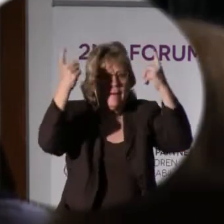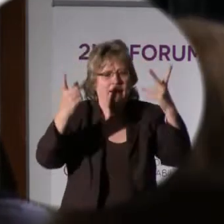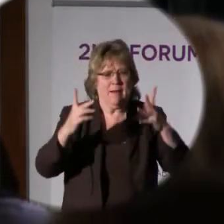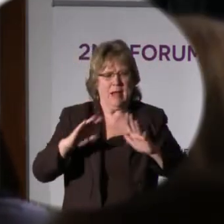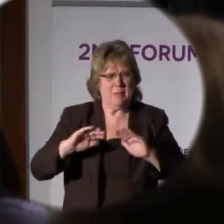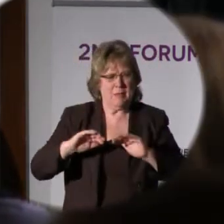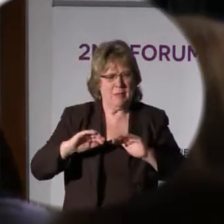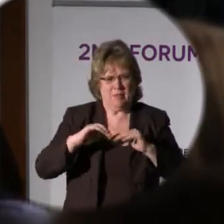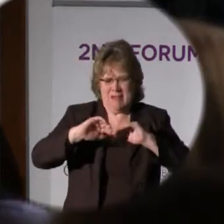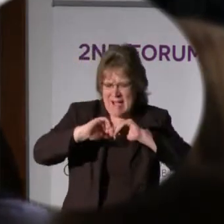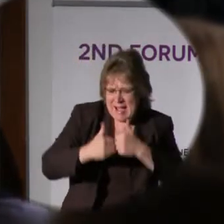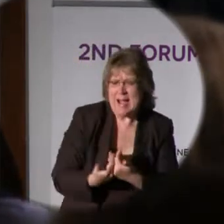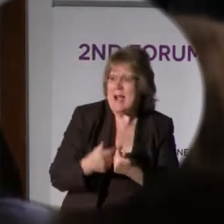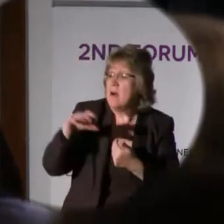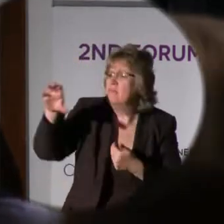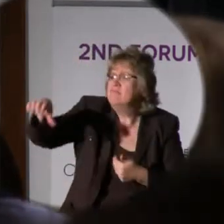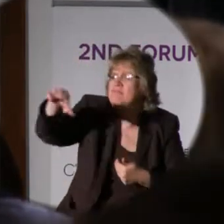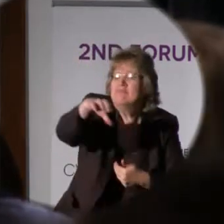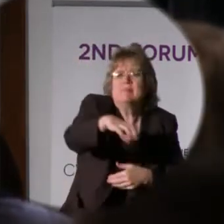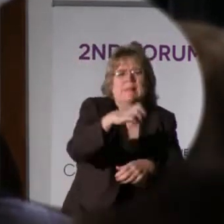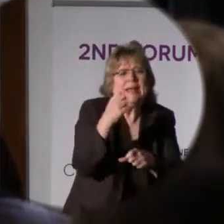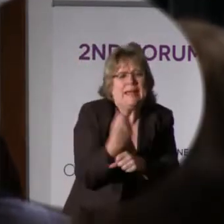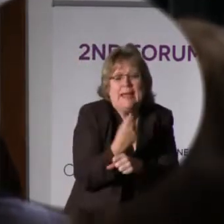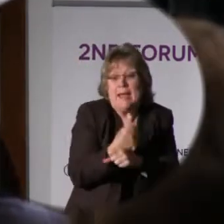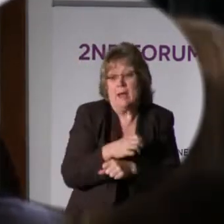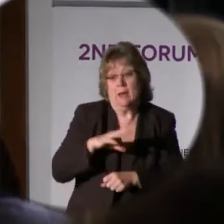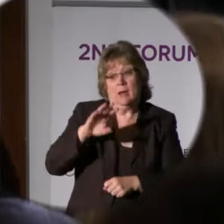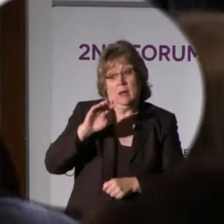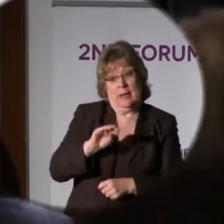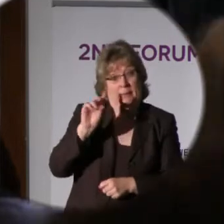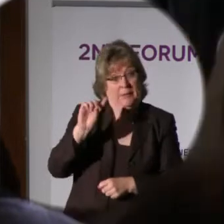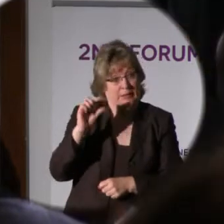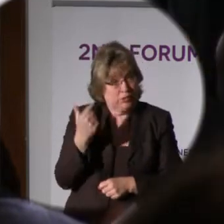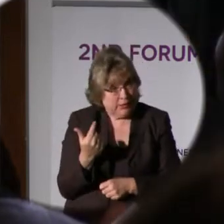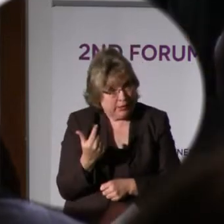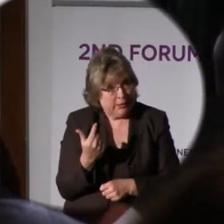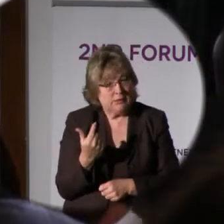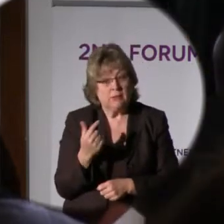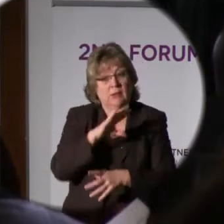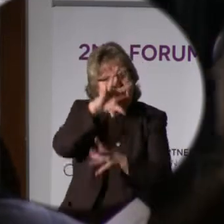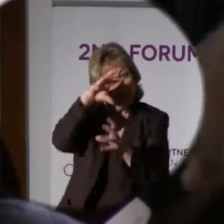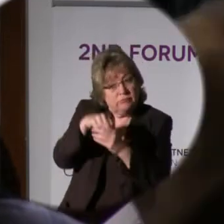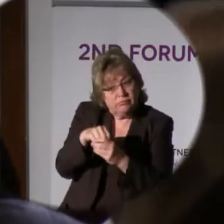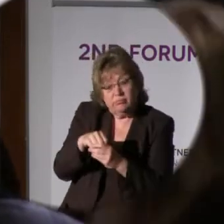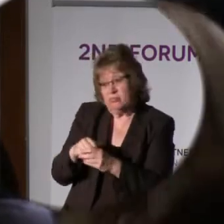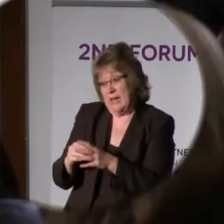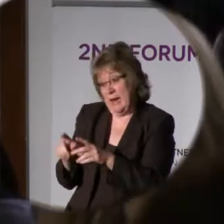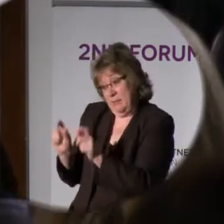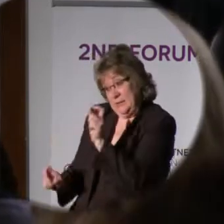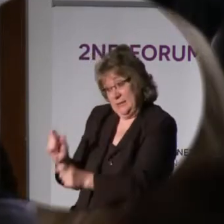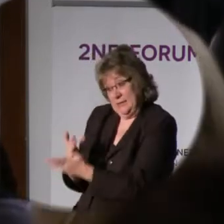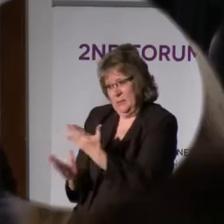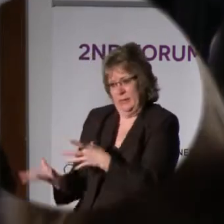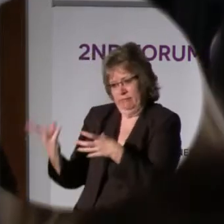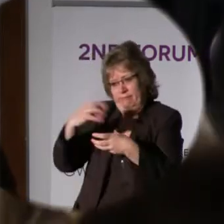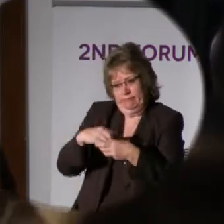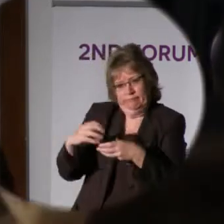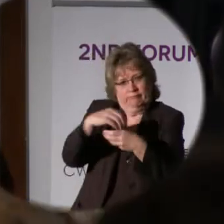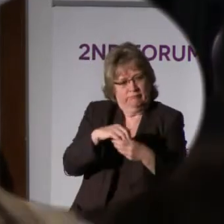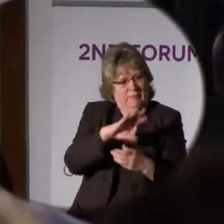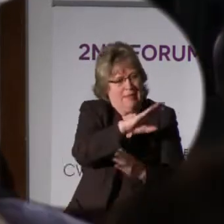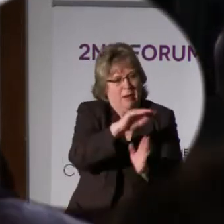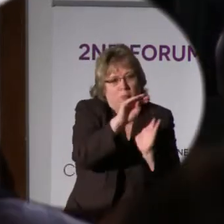is that our Millennium Development Goals and domestic growth and development strategies will be